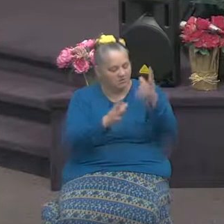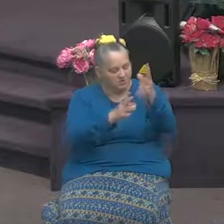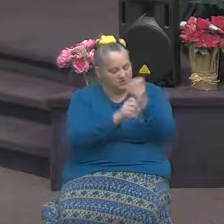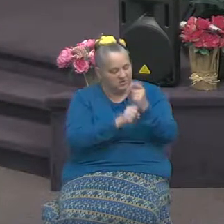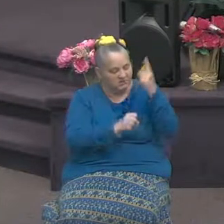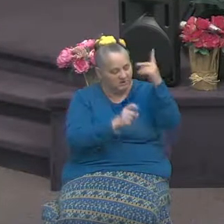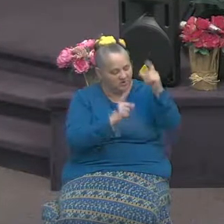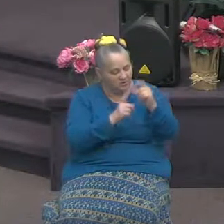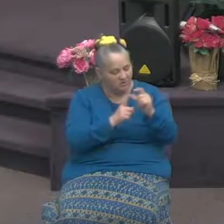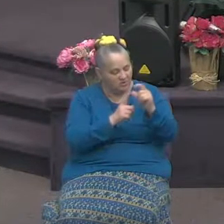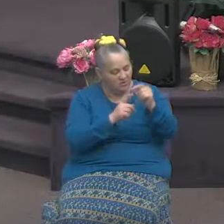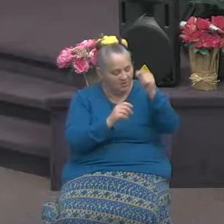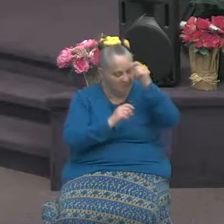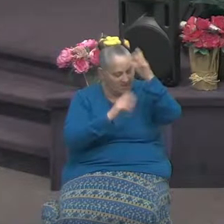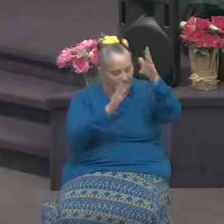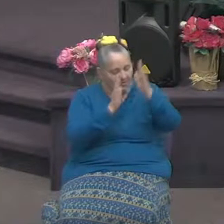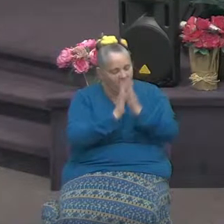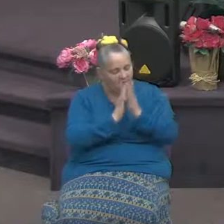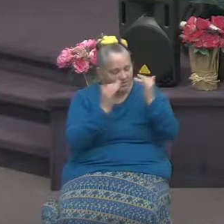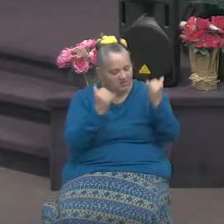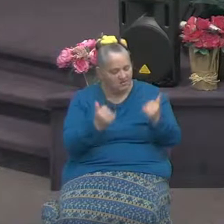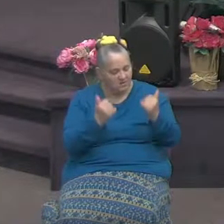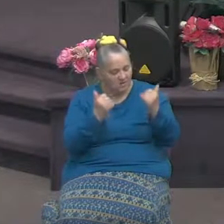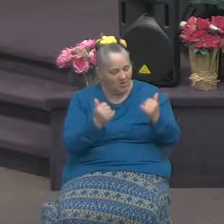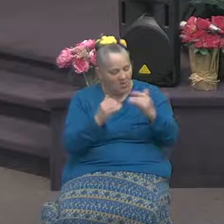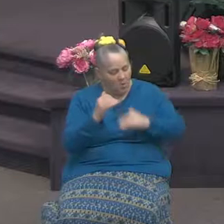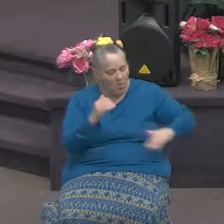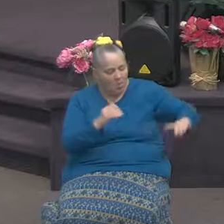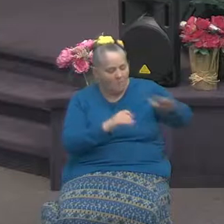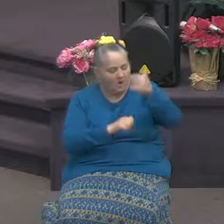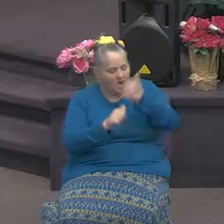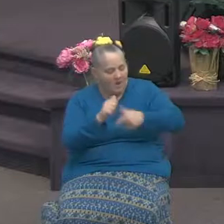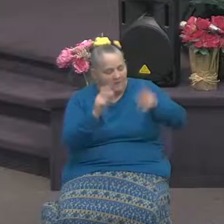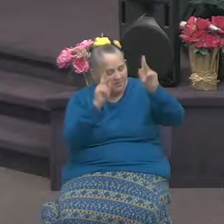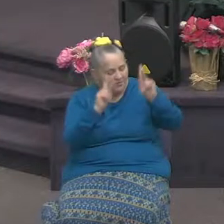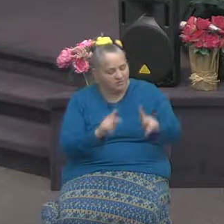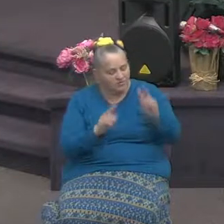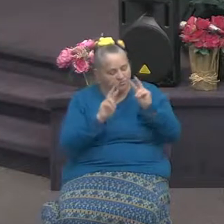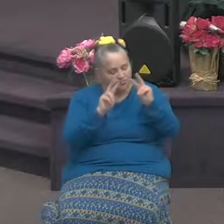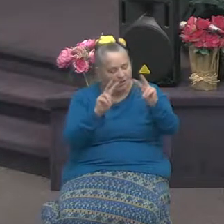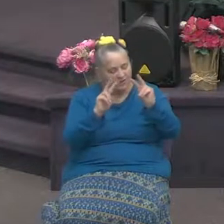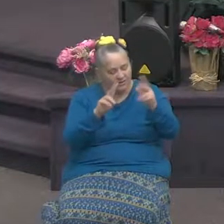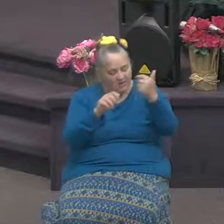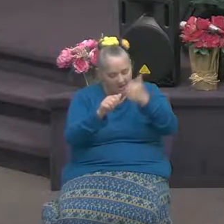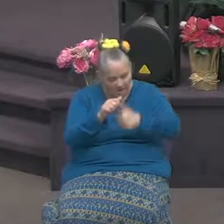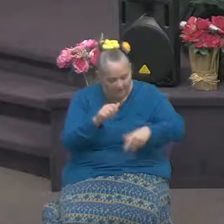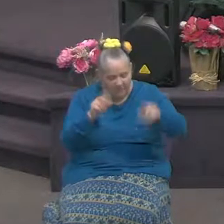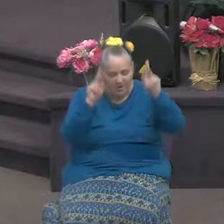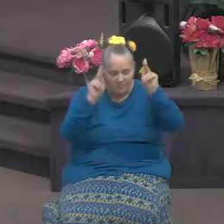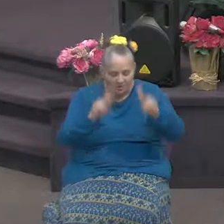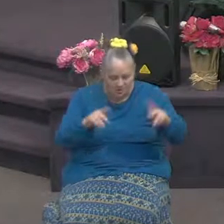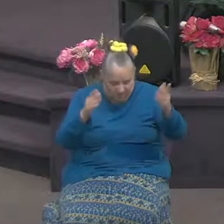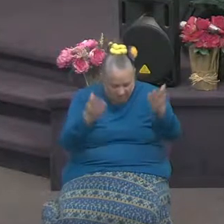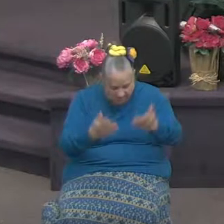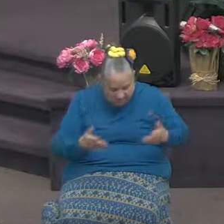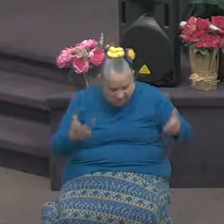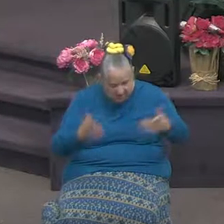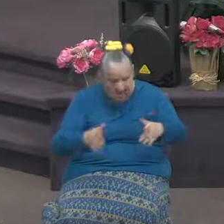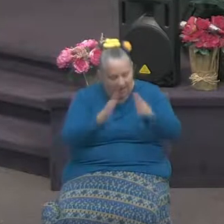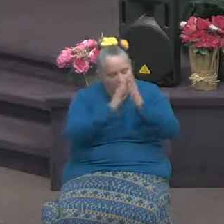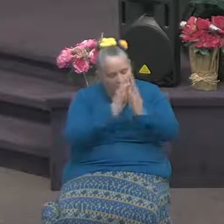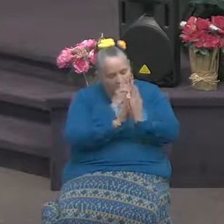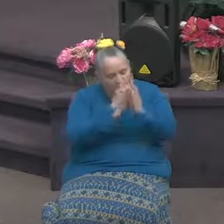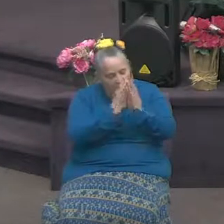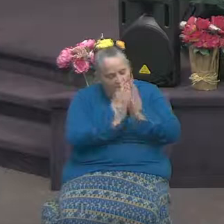receive his word. Father, I pray today over every soul that is watching and over every soul that is here. I